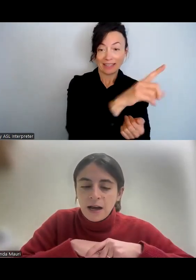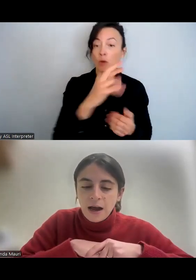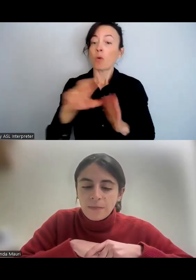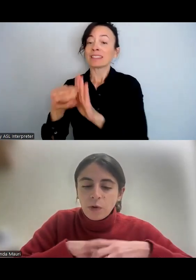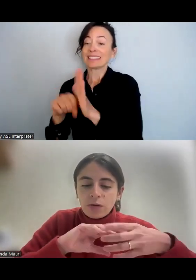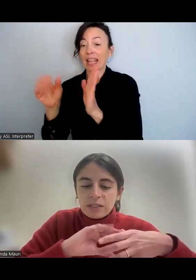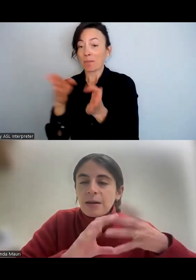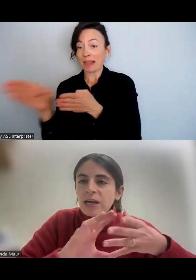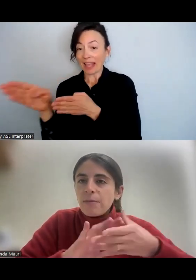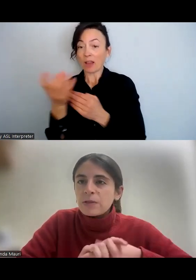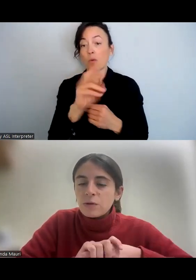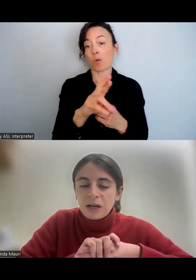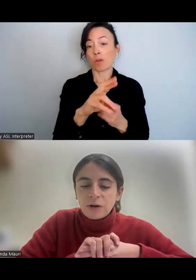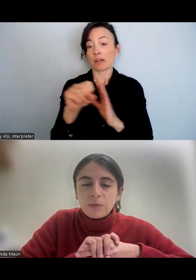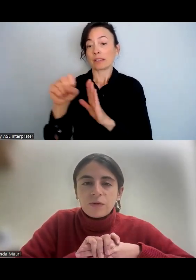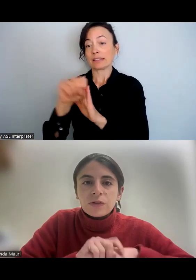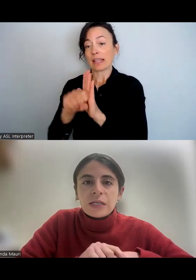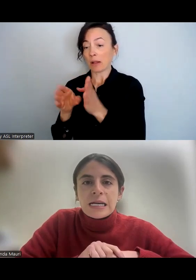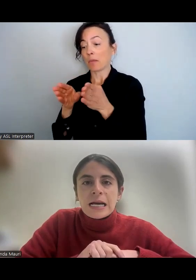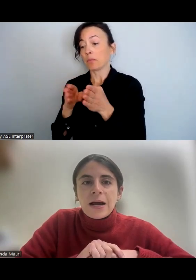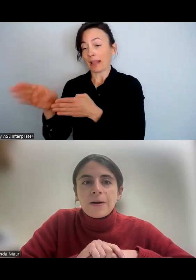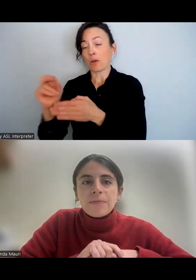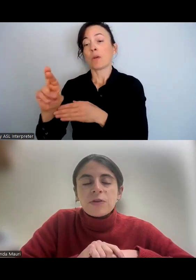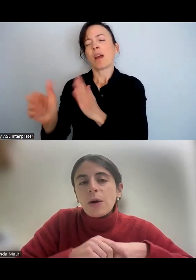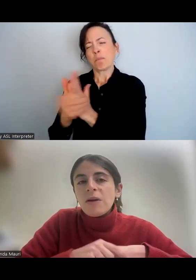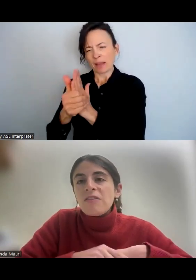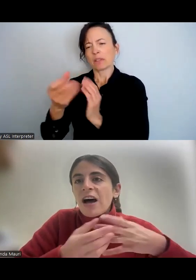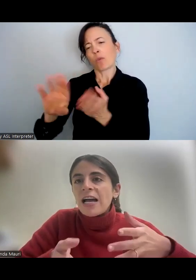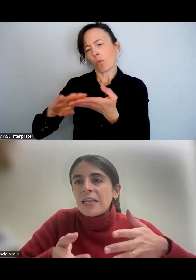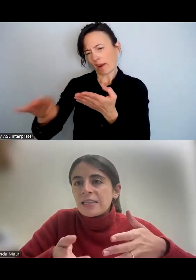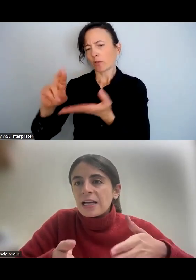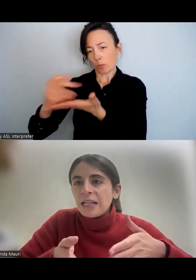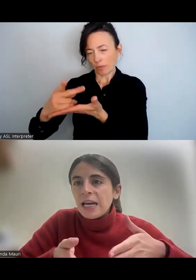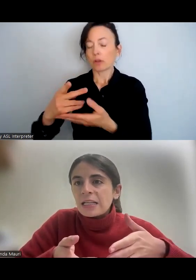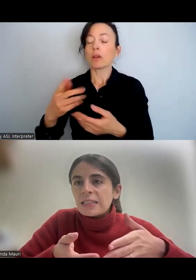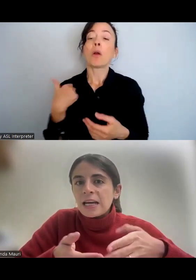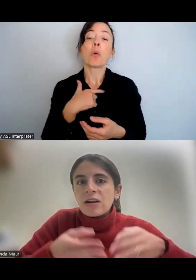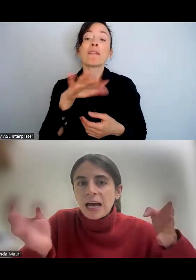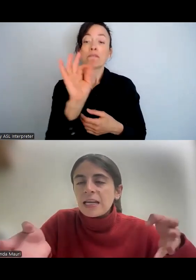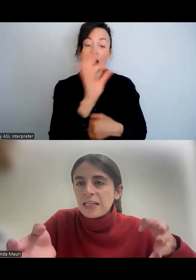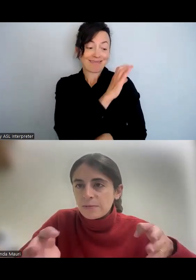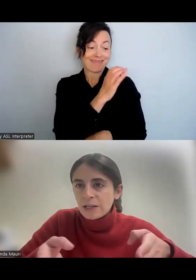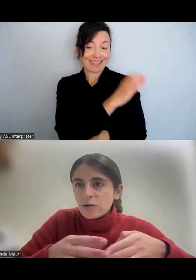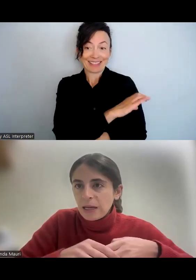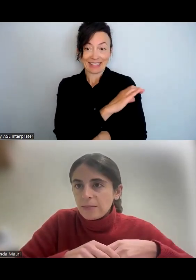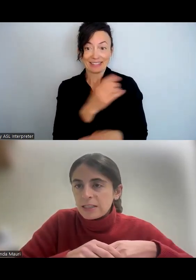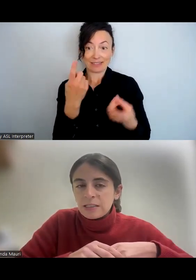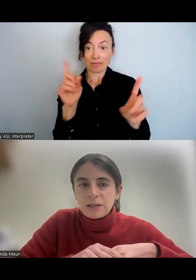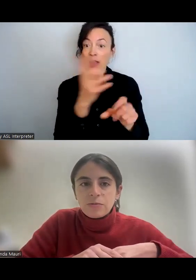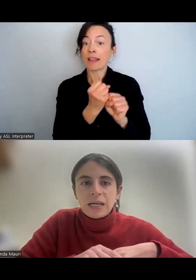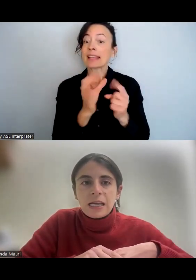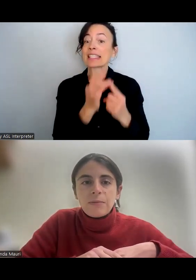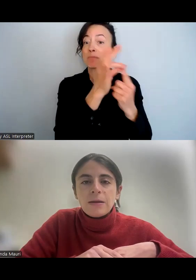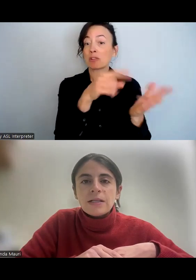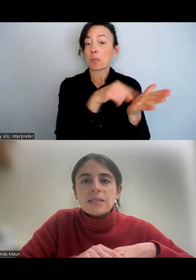plan amendments or waiver approvals. So what we find is that clinics that are getting these special payments, these